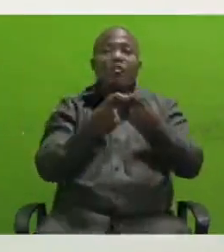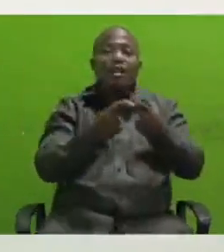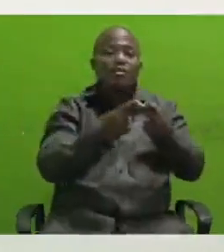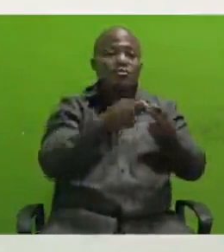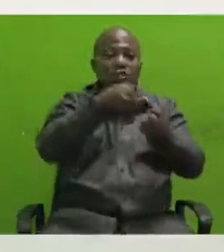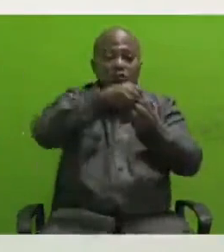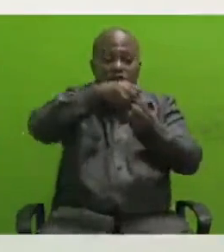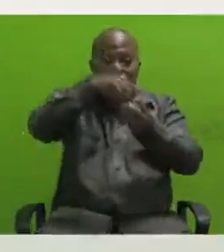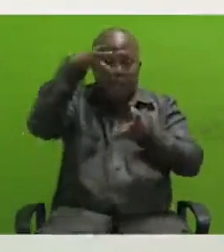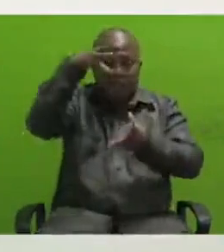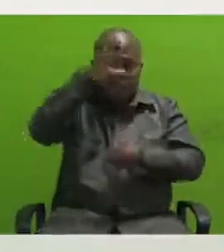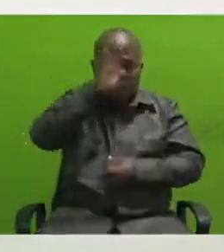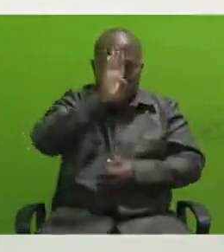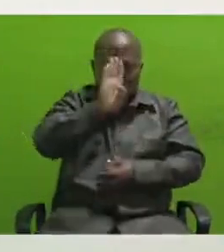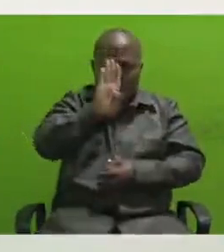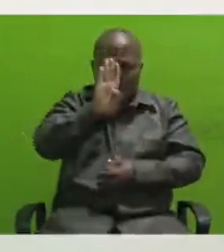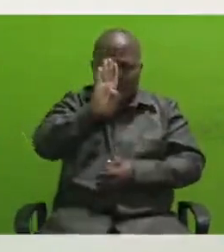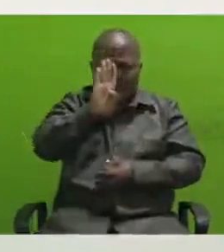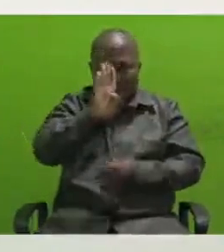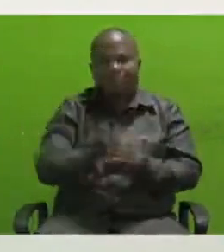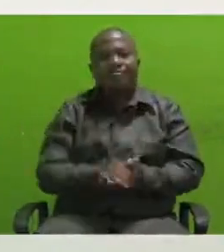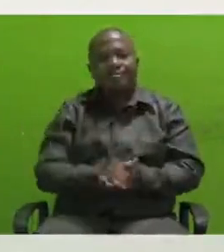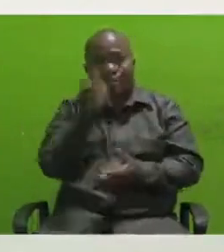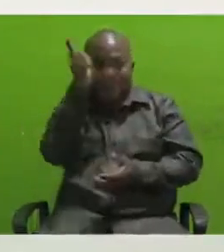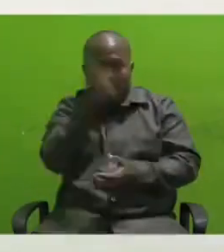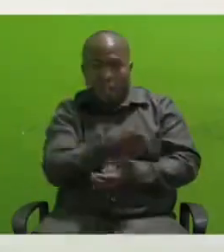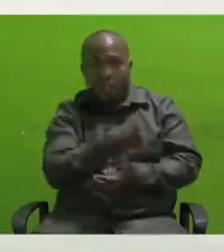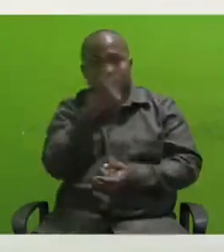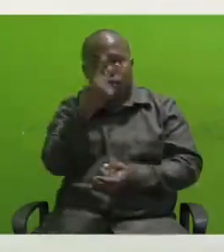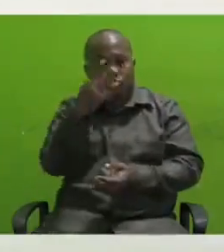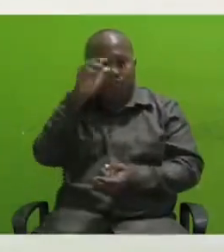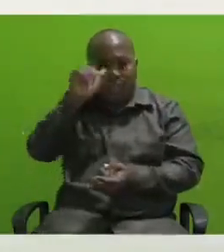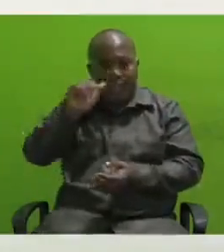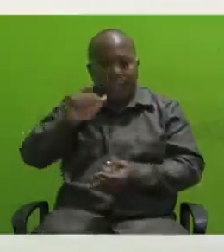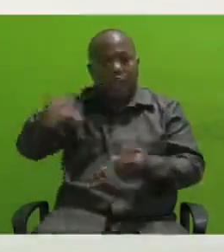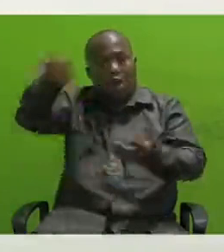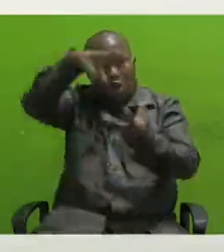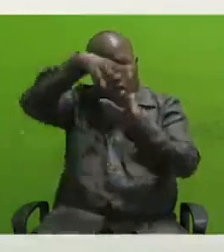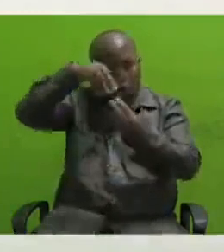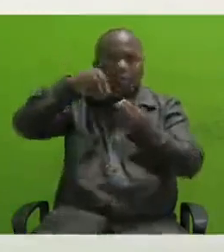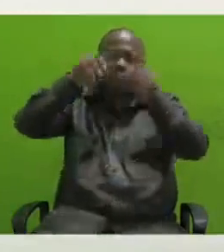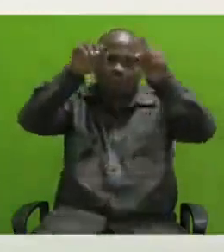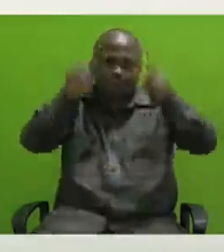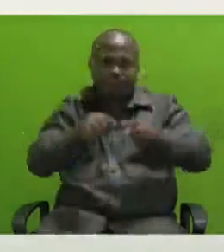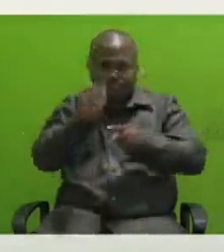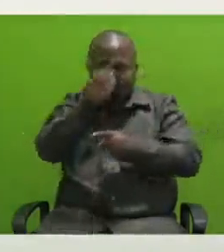value of B out of 2A, the whole thing squared.